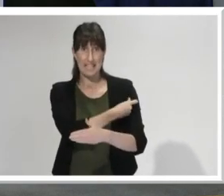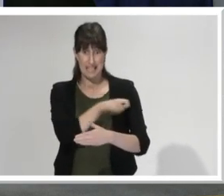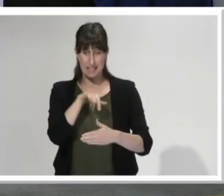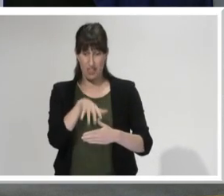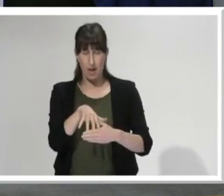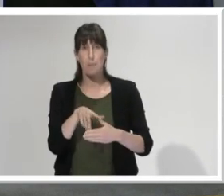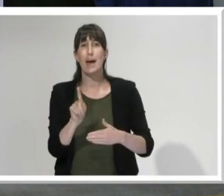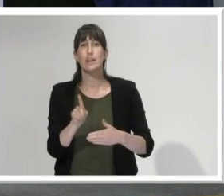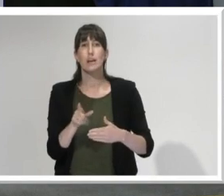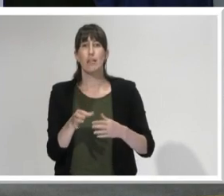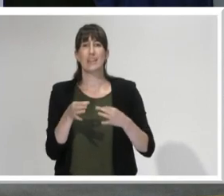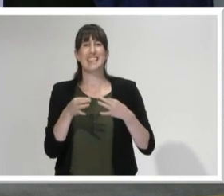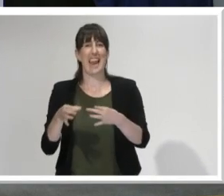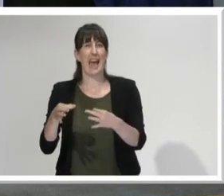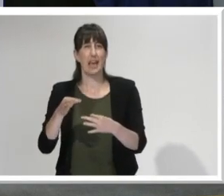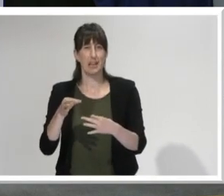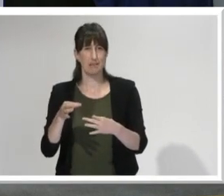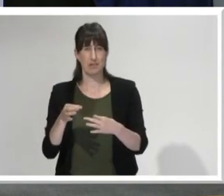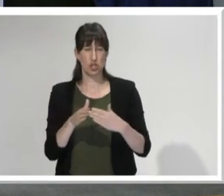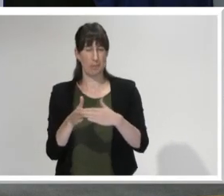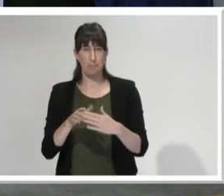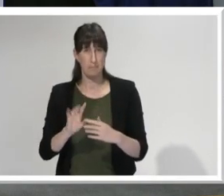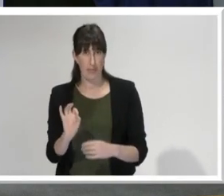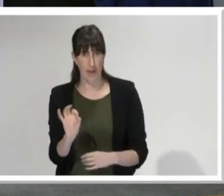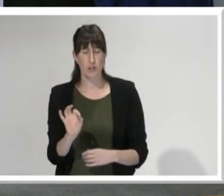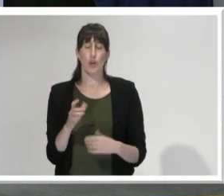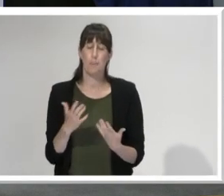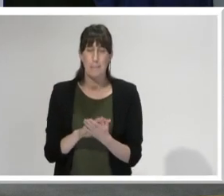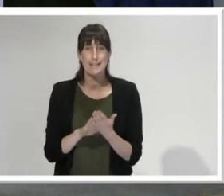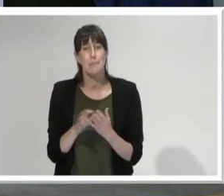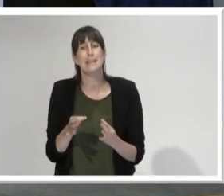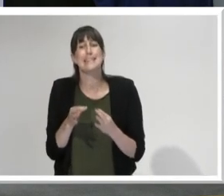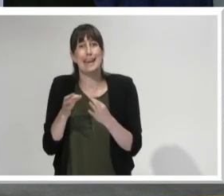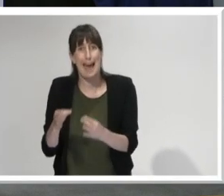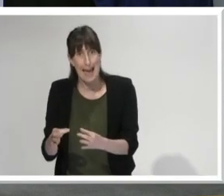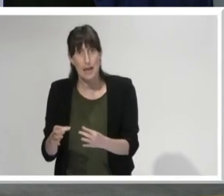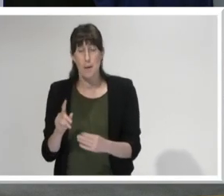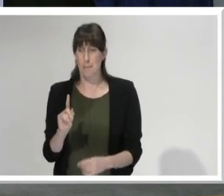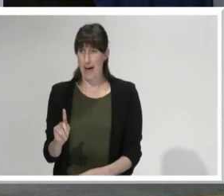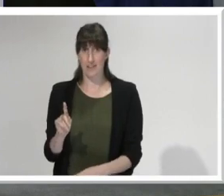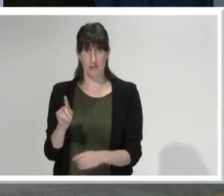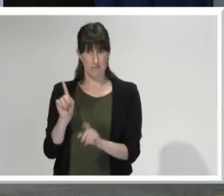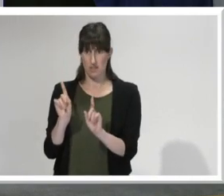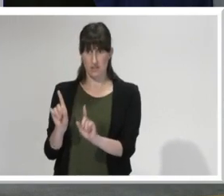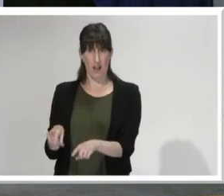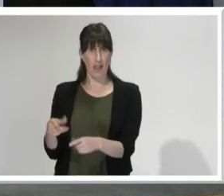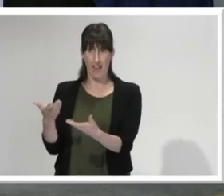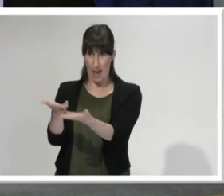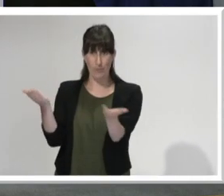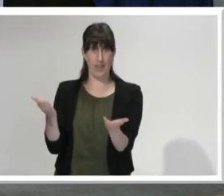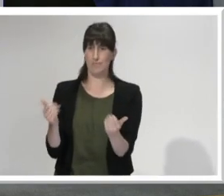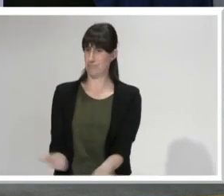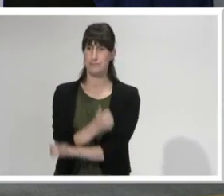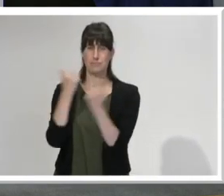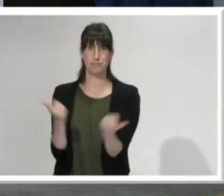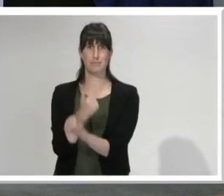there's even more vaccine going down to the South Island, and there is still hundreds of thousands of doses out there in the system that can be